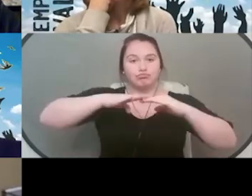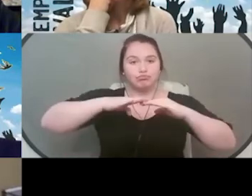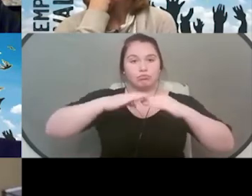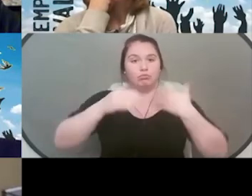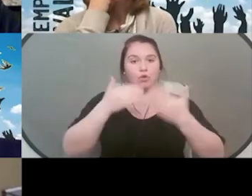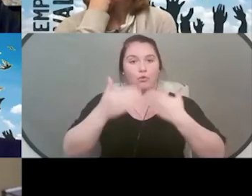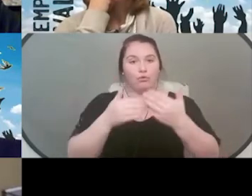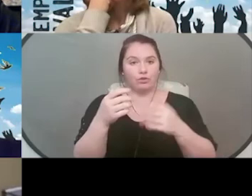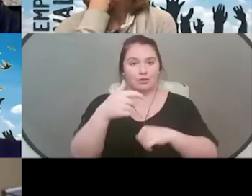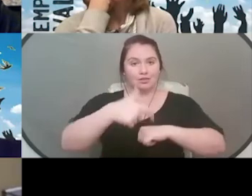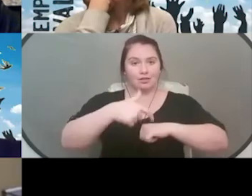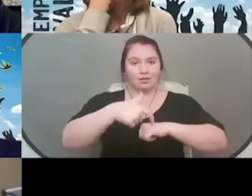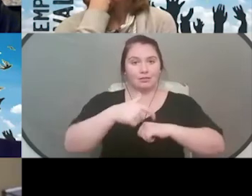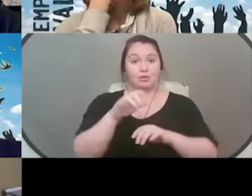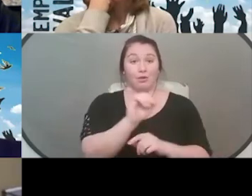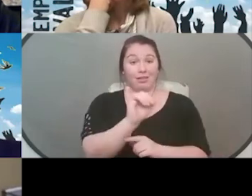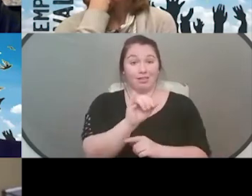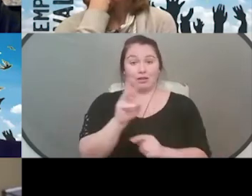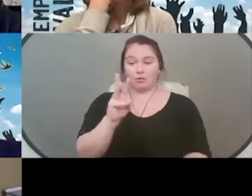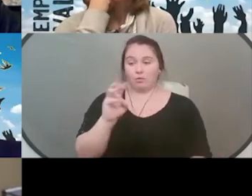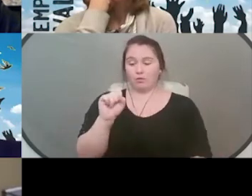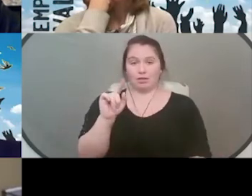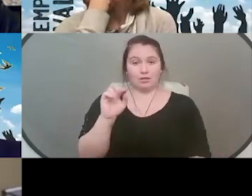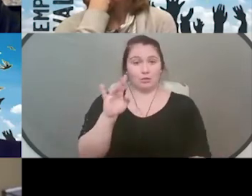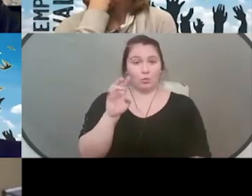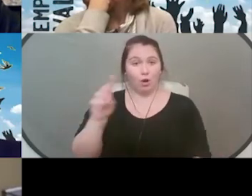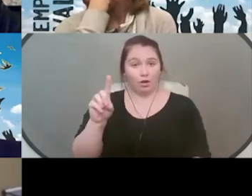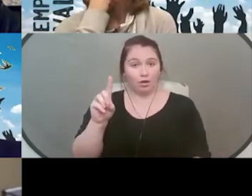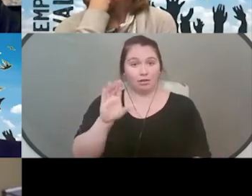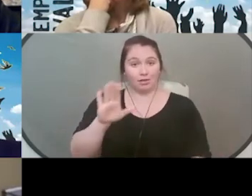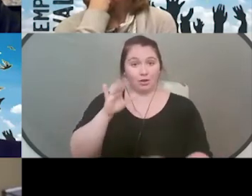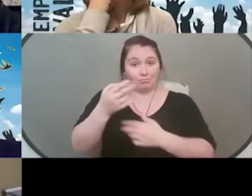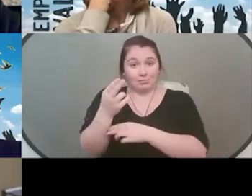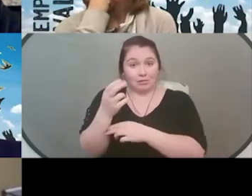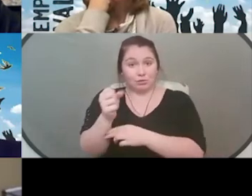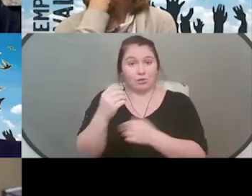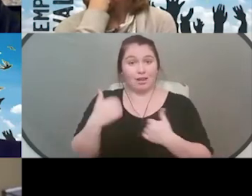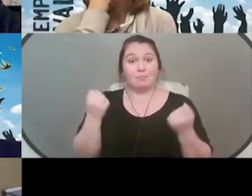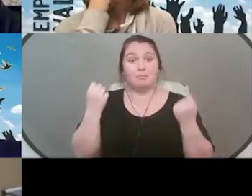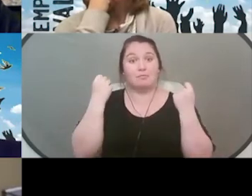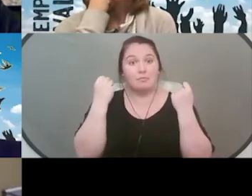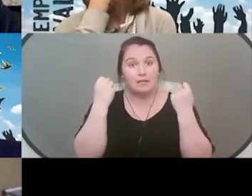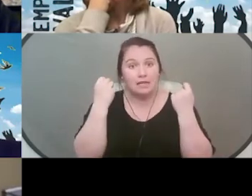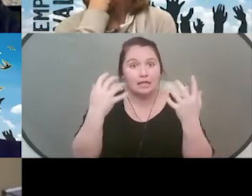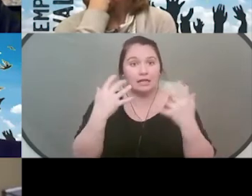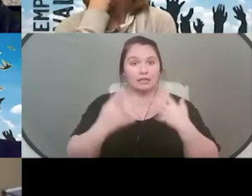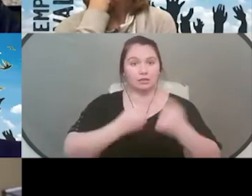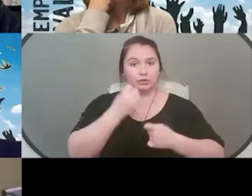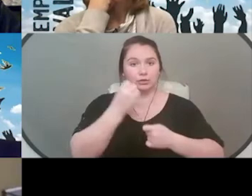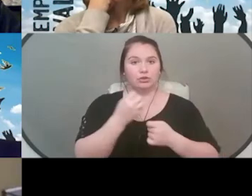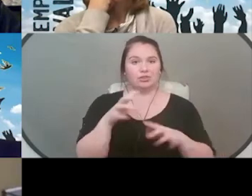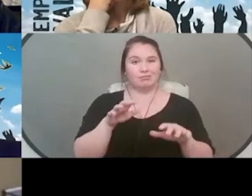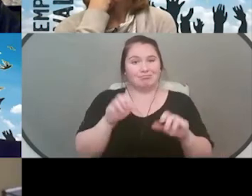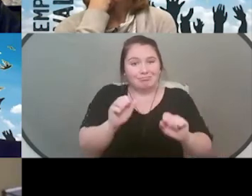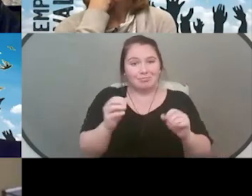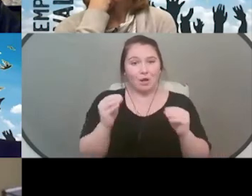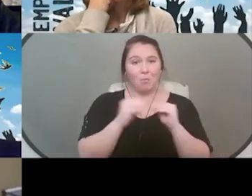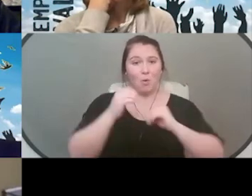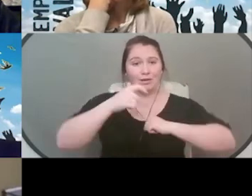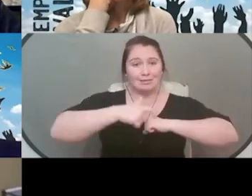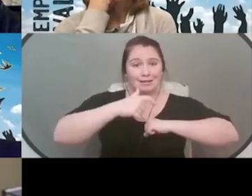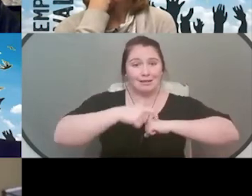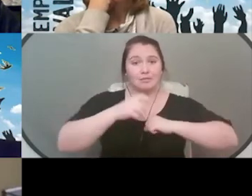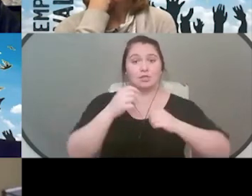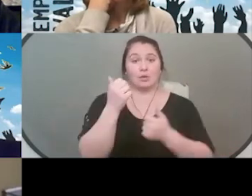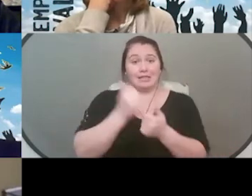time. So like at a Westwood High School, they did it over multiple years and it took longer to do. And so with each